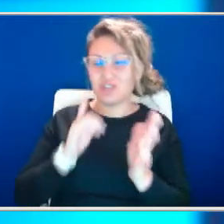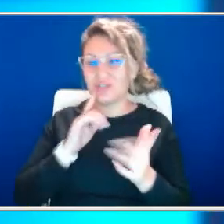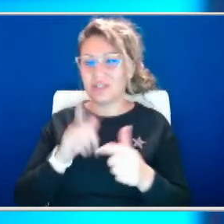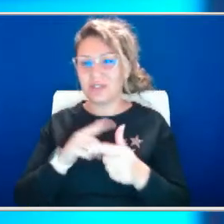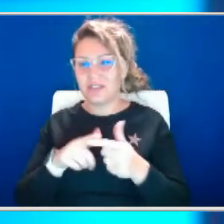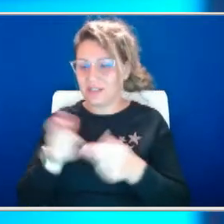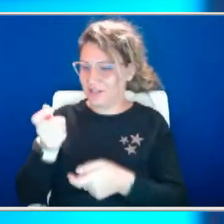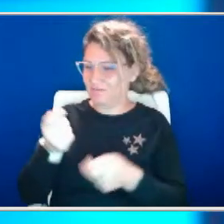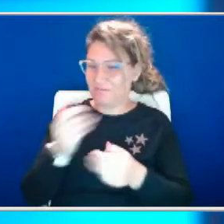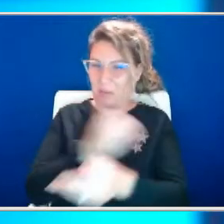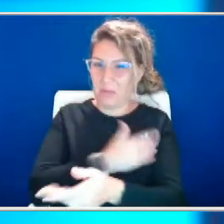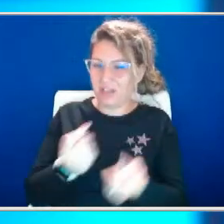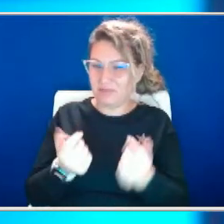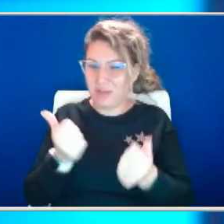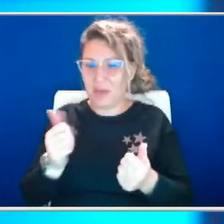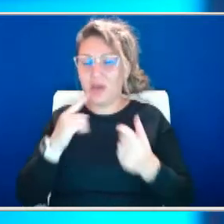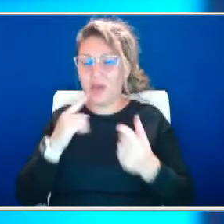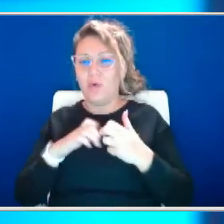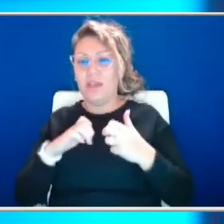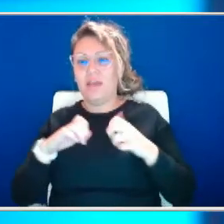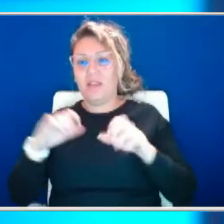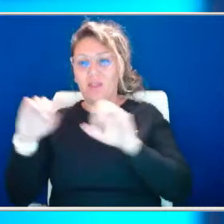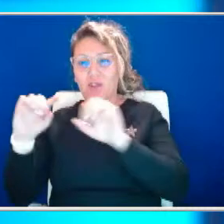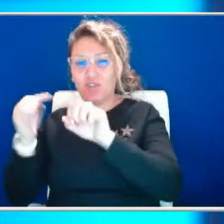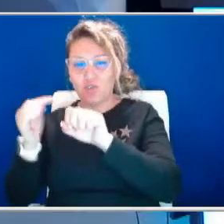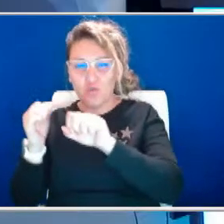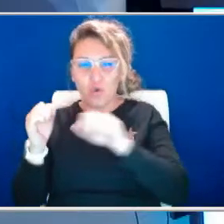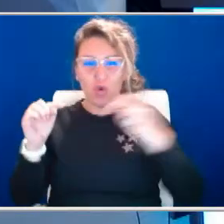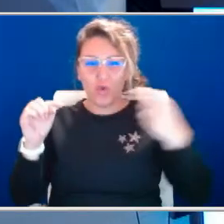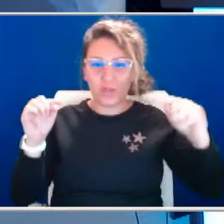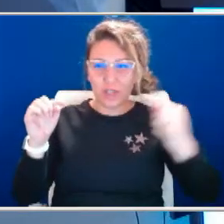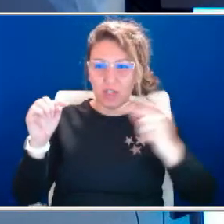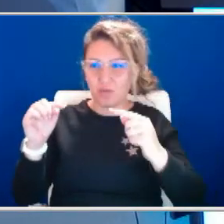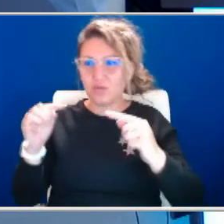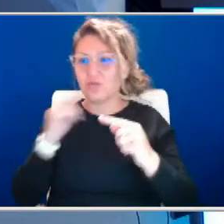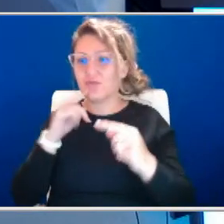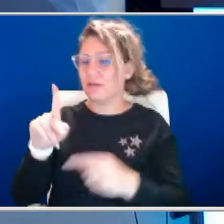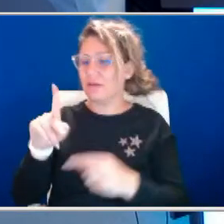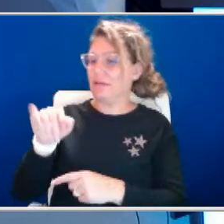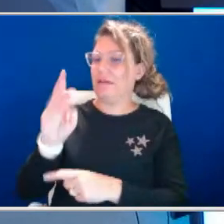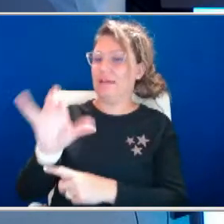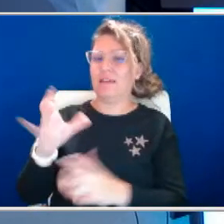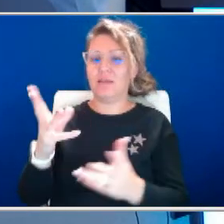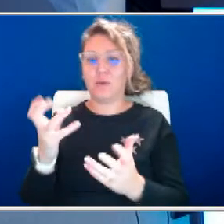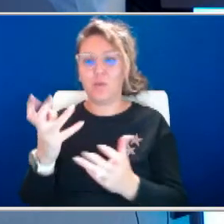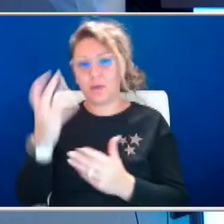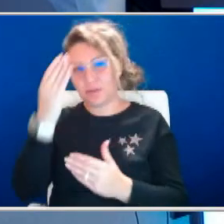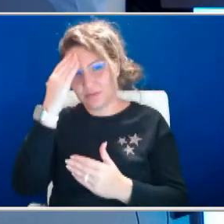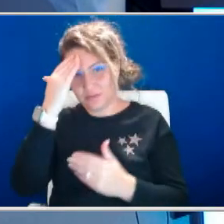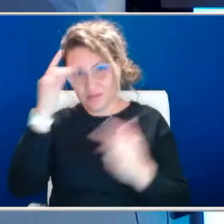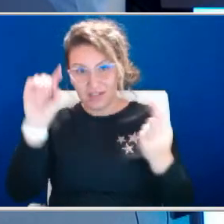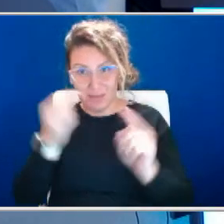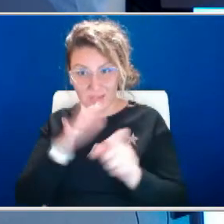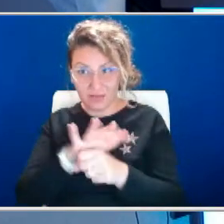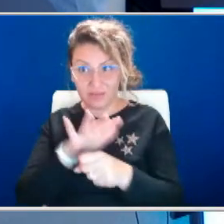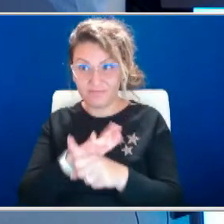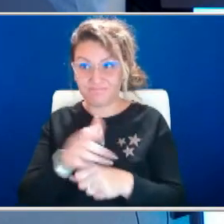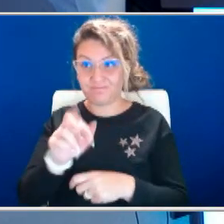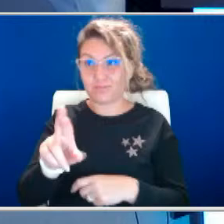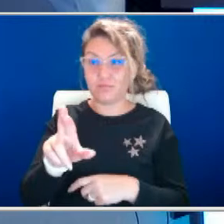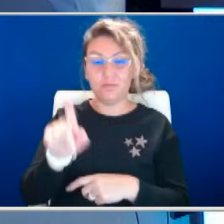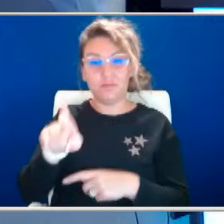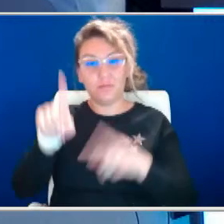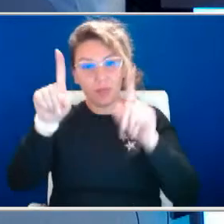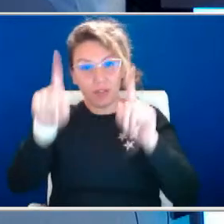screws, etc. So you can't really restore muscles if they're not there. Kathy wants to know, is pain enough for a diagnosis, or do you need some sort of test or